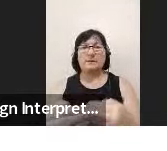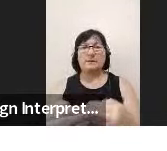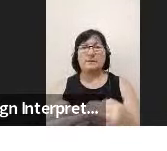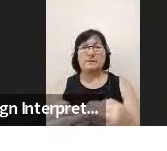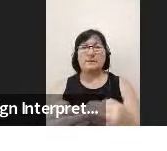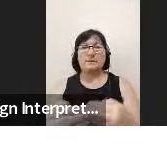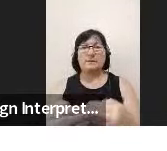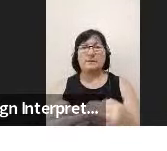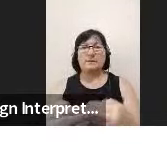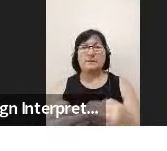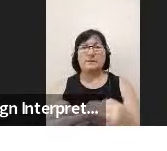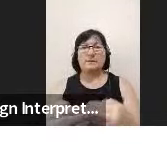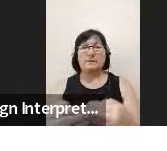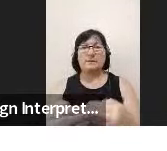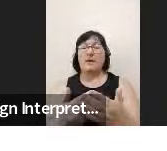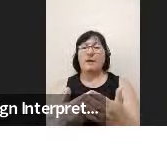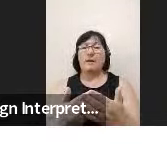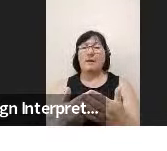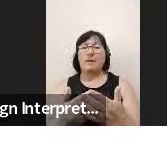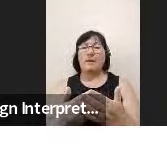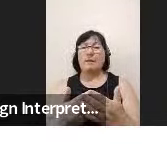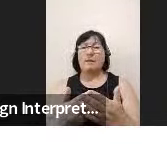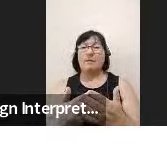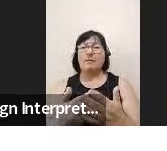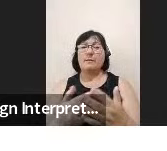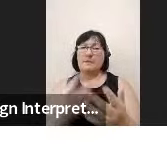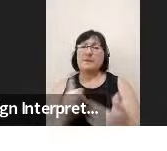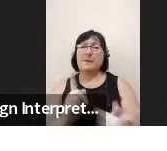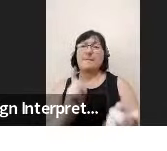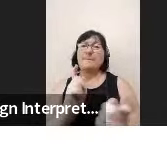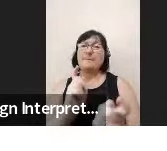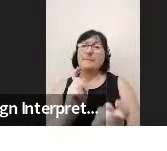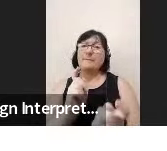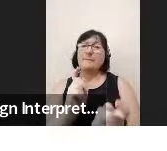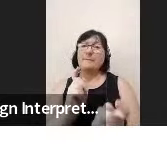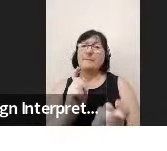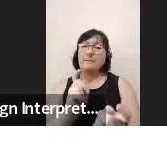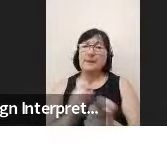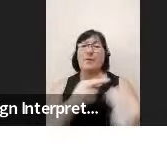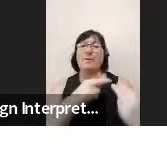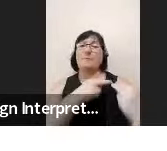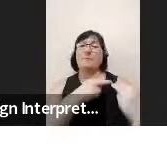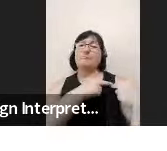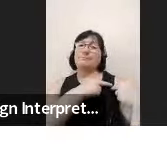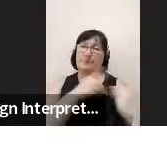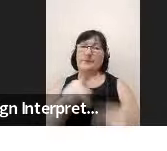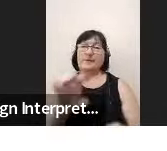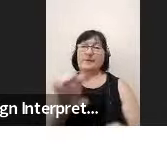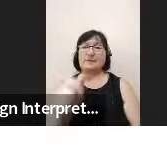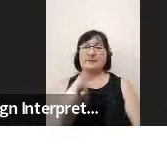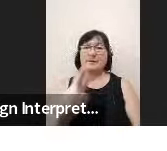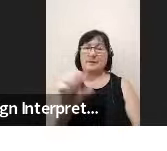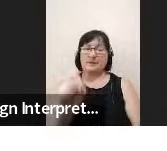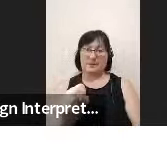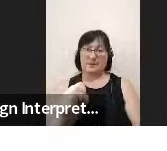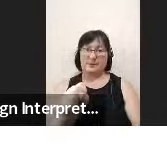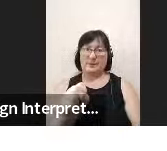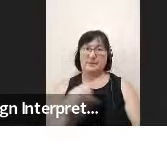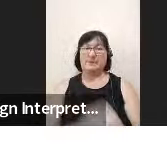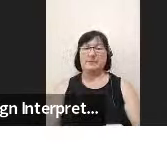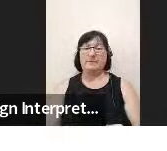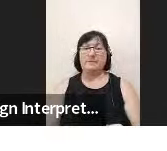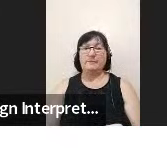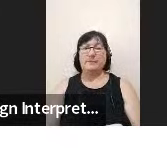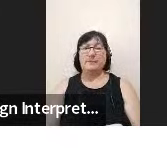your obligations with SARS. So that then gets tested, hence we do the sufficient financial test. And